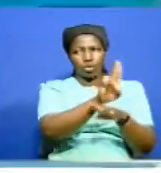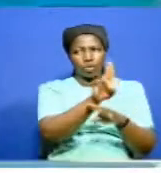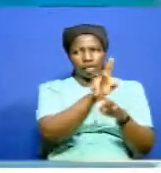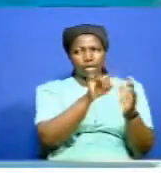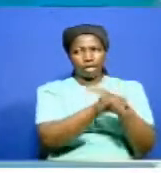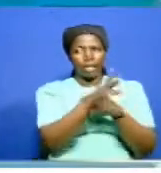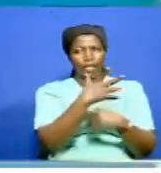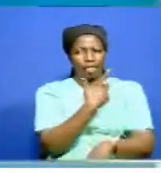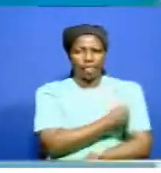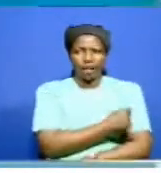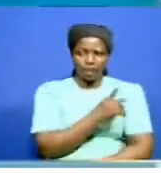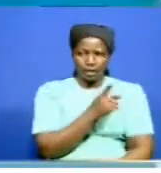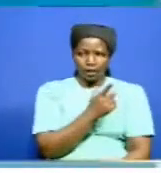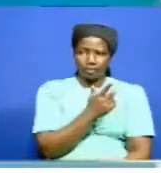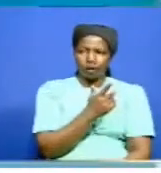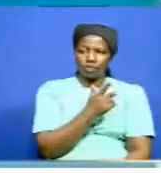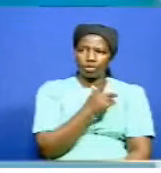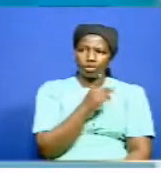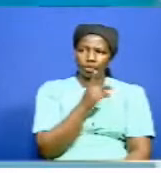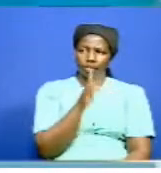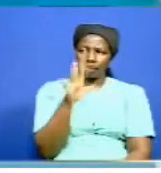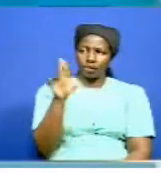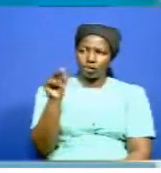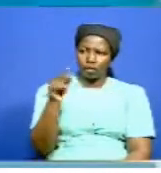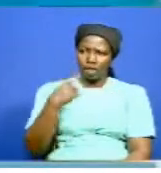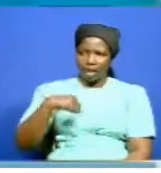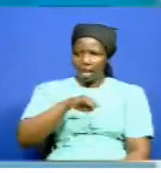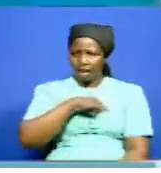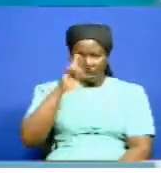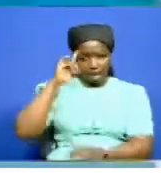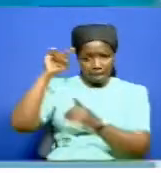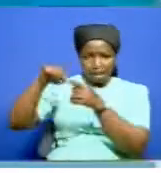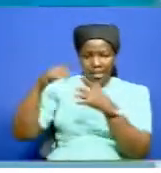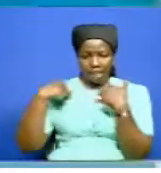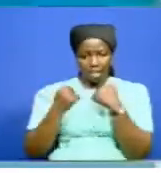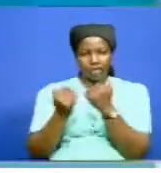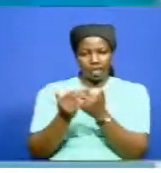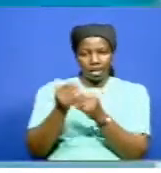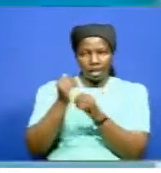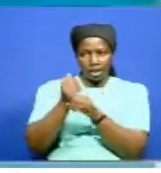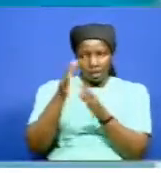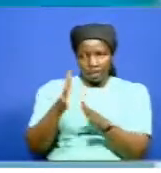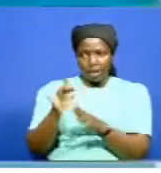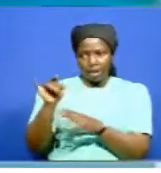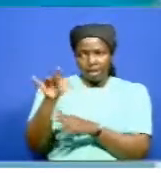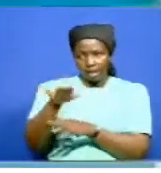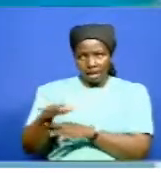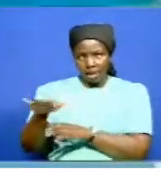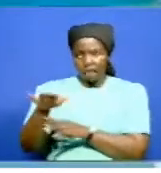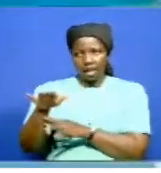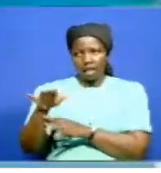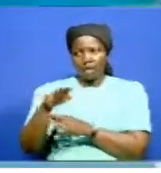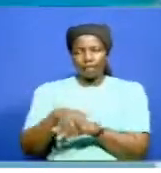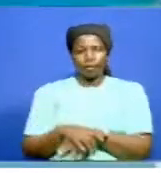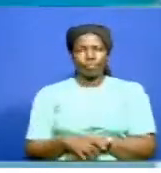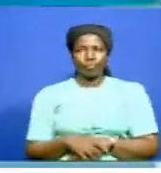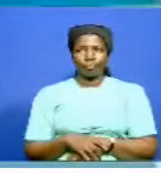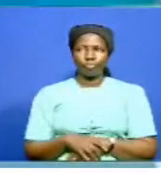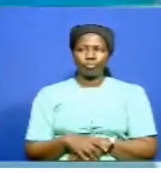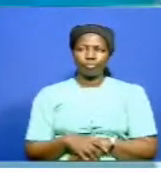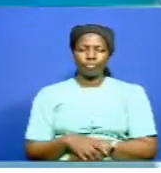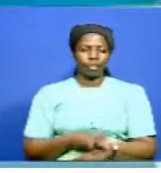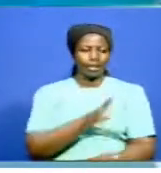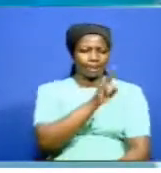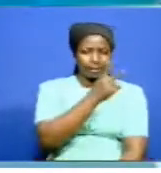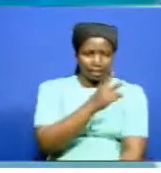are actually targeting the healthcare workers in those settings, the essential, or the second phase. Yes, the second